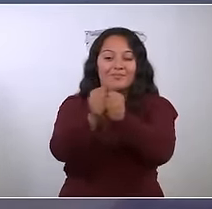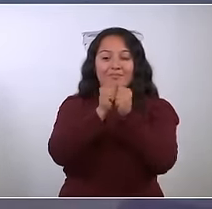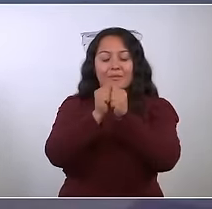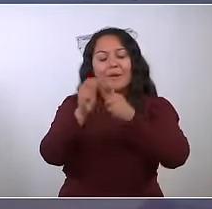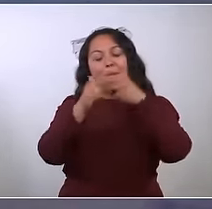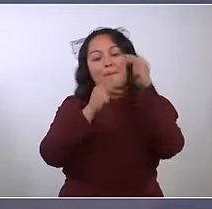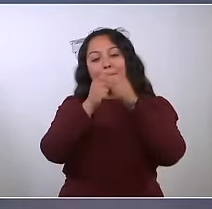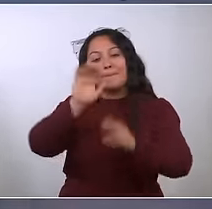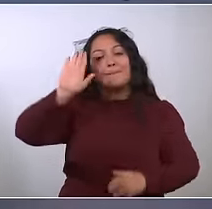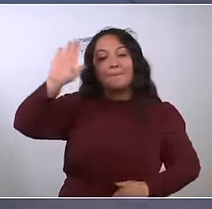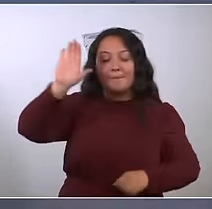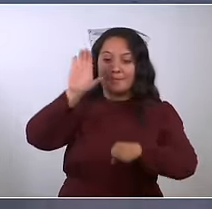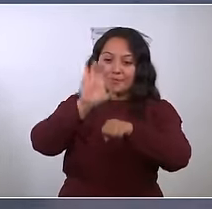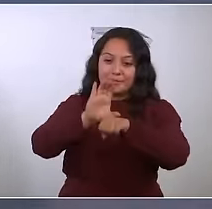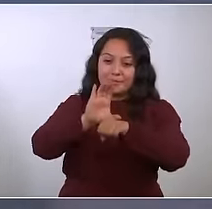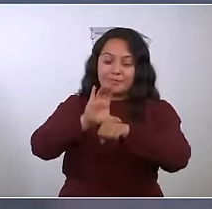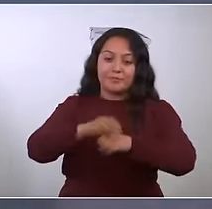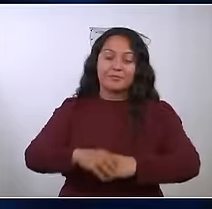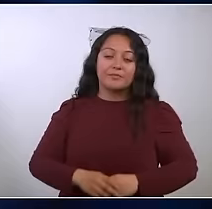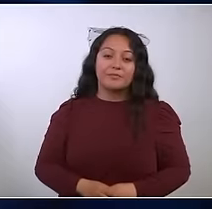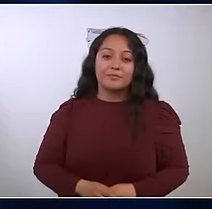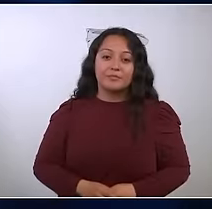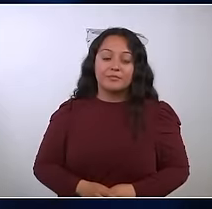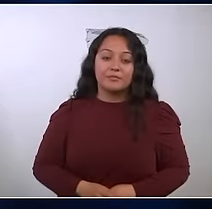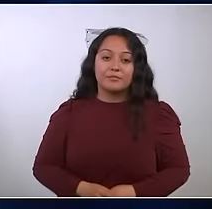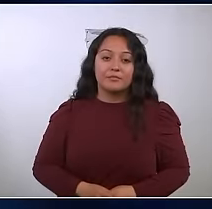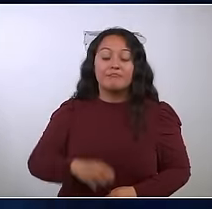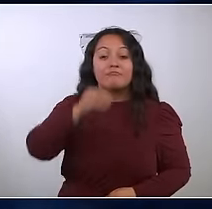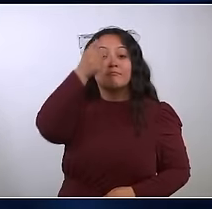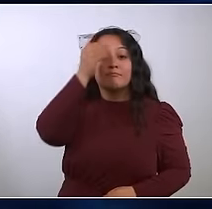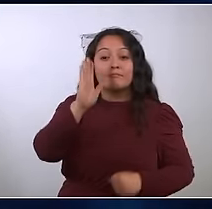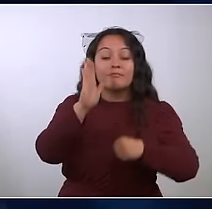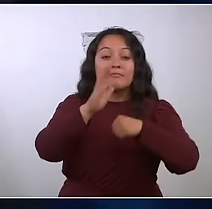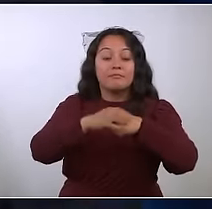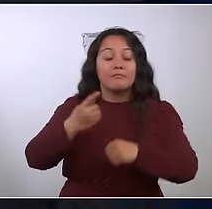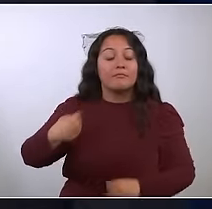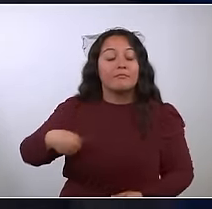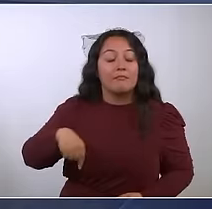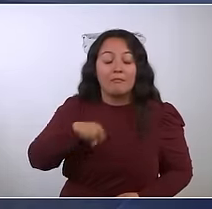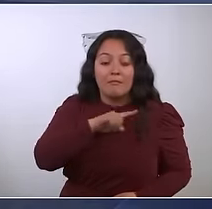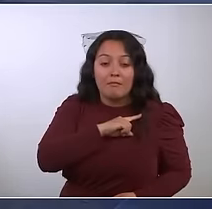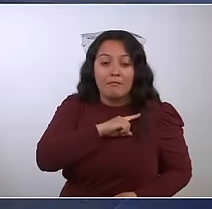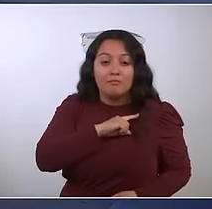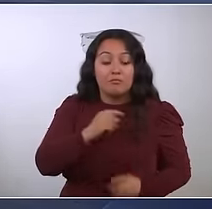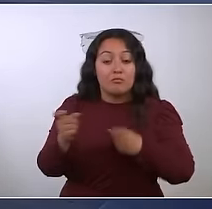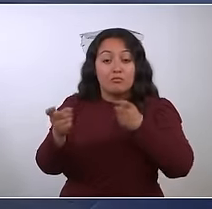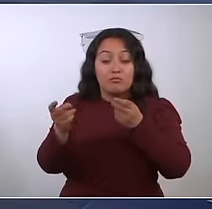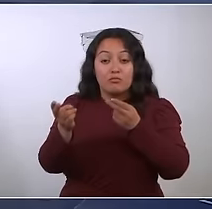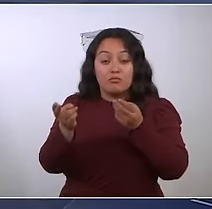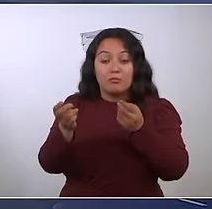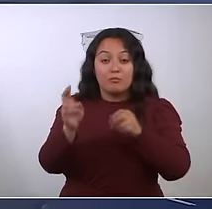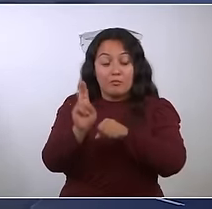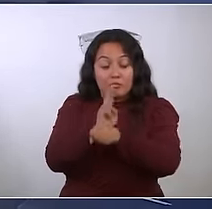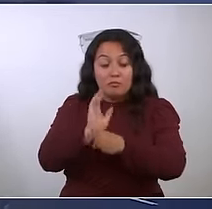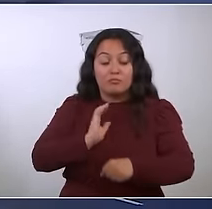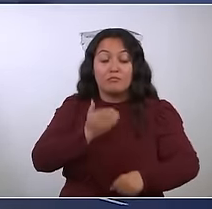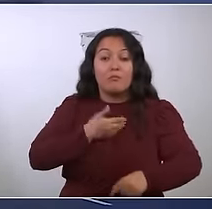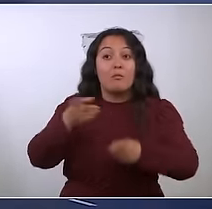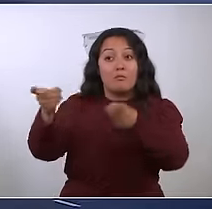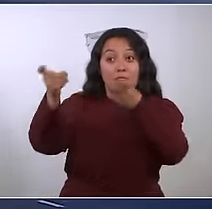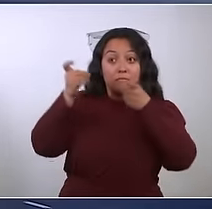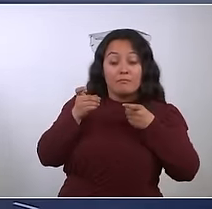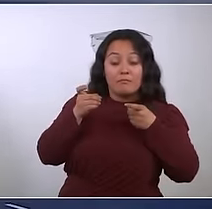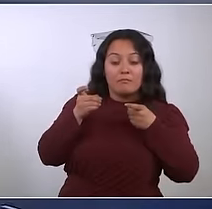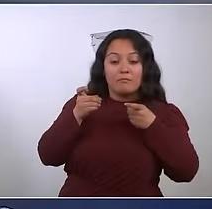the church. Dios nos une para seguir trabajando juntos en edificar la iglesia. God is calling our God-given gifts Dios to build the church. Nuestros dones